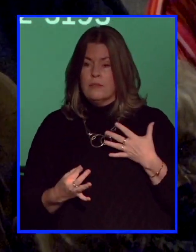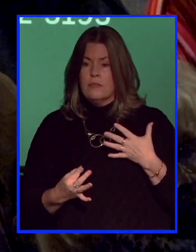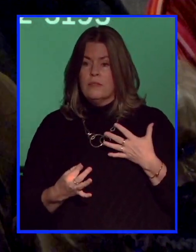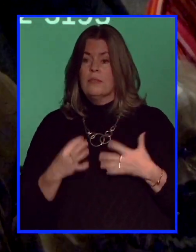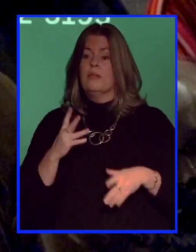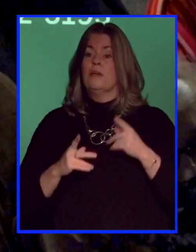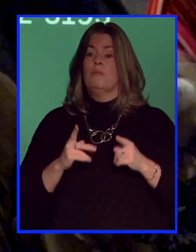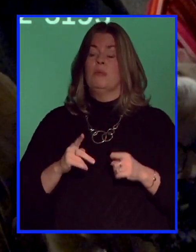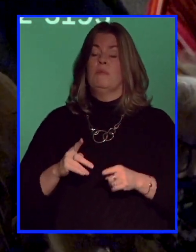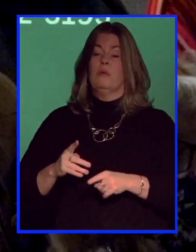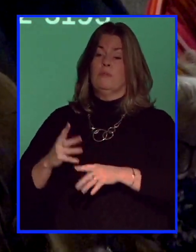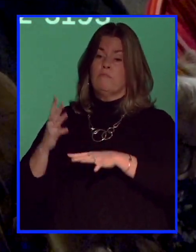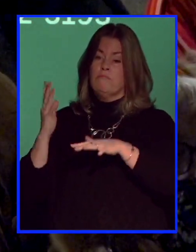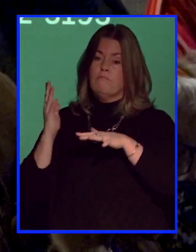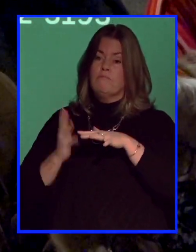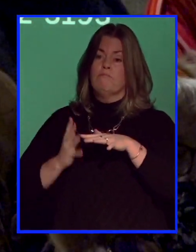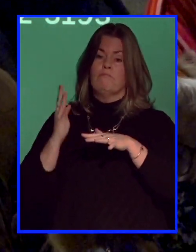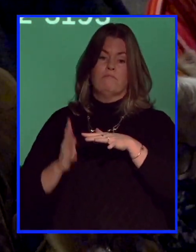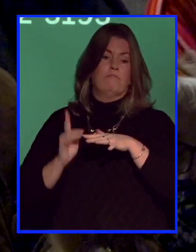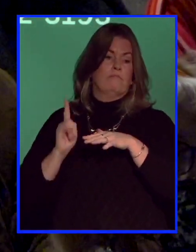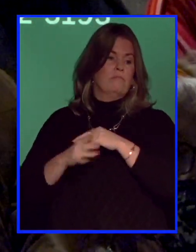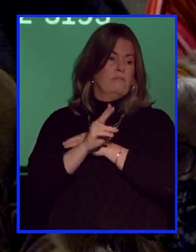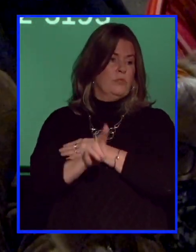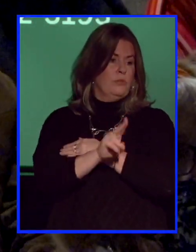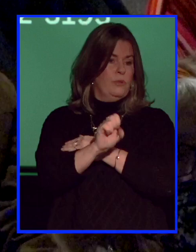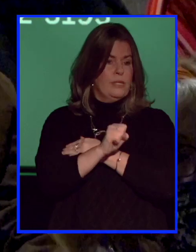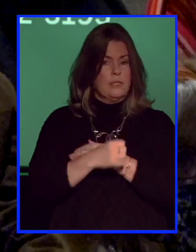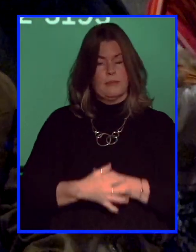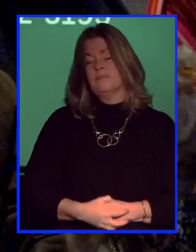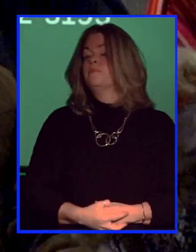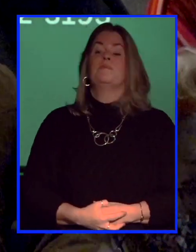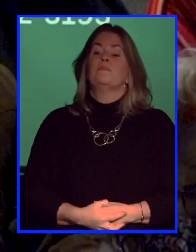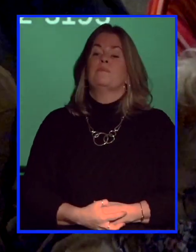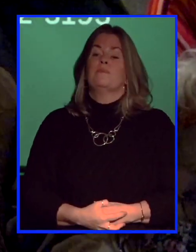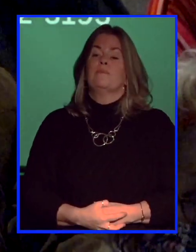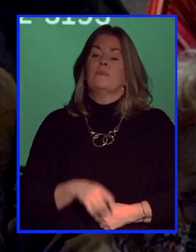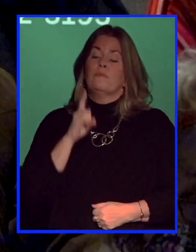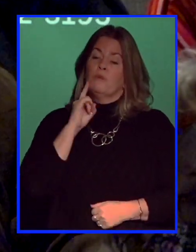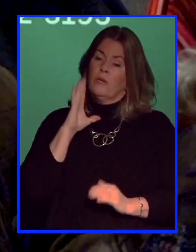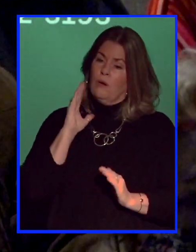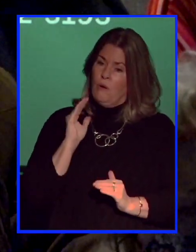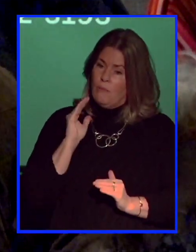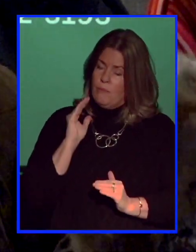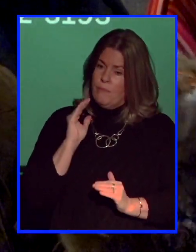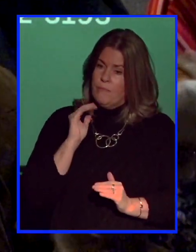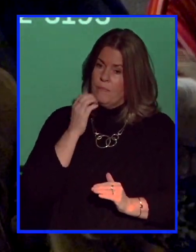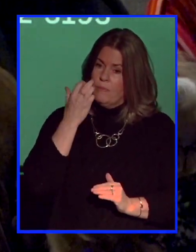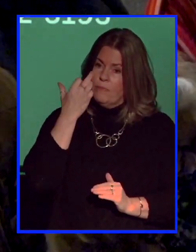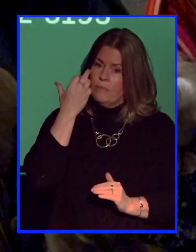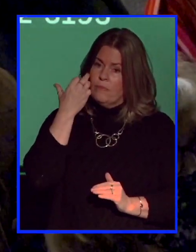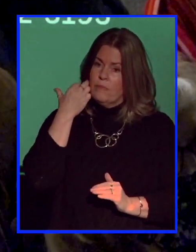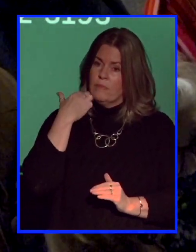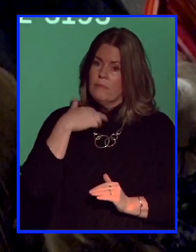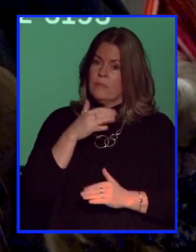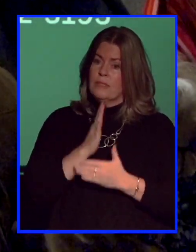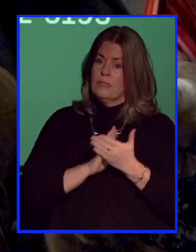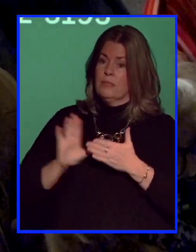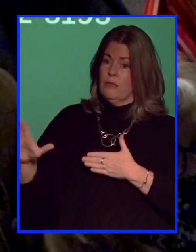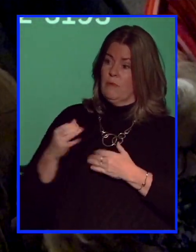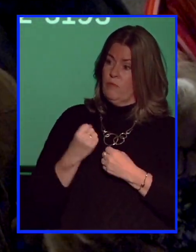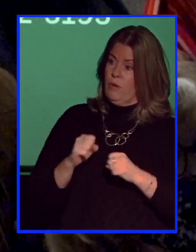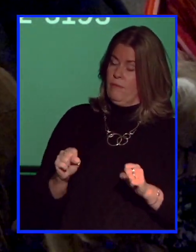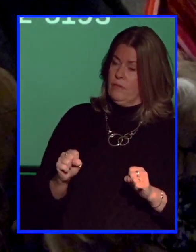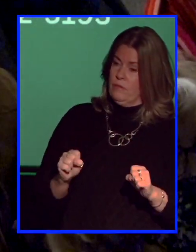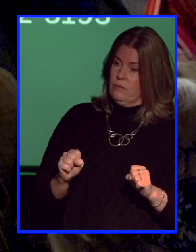streaming to this country. And so I hope that some of your efforts will